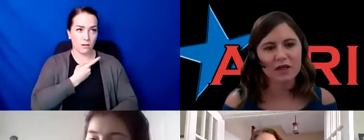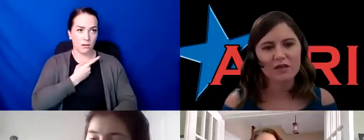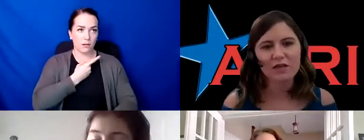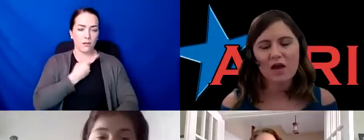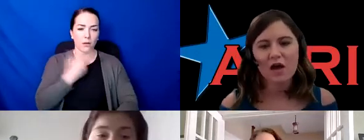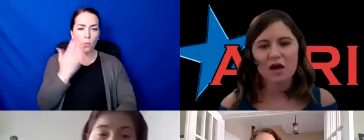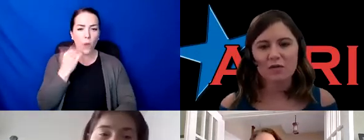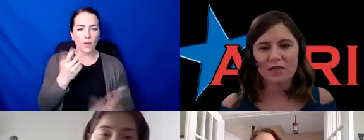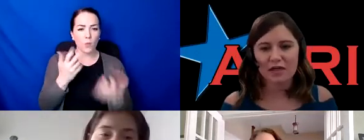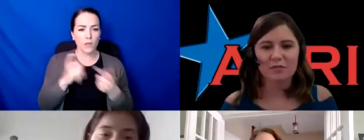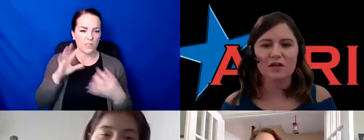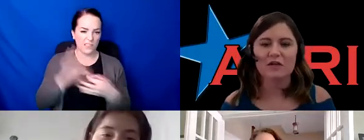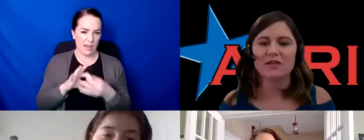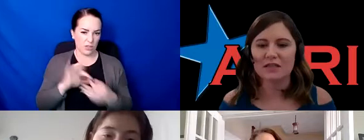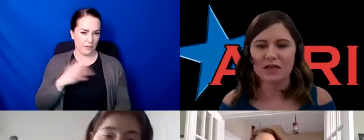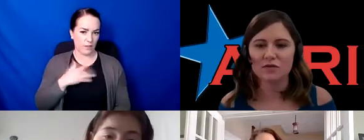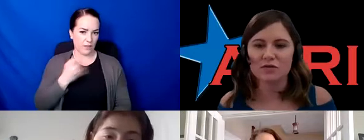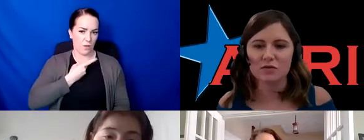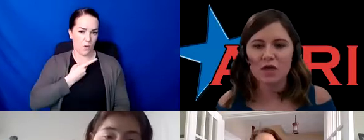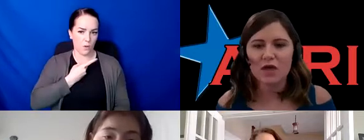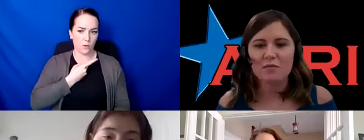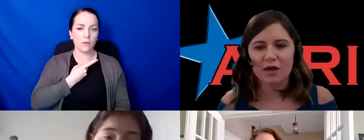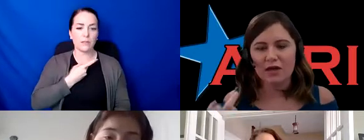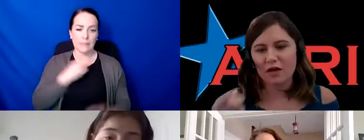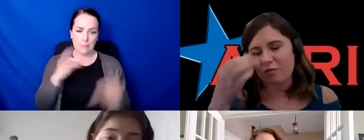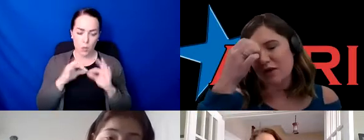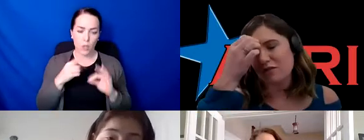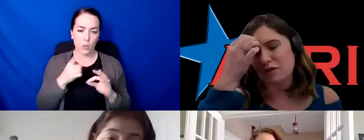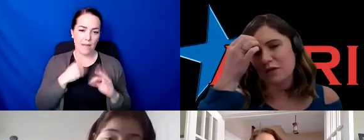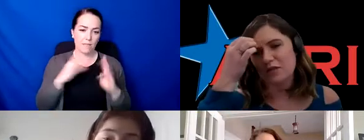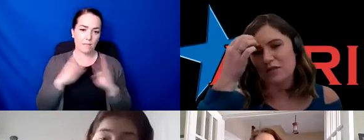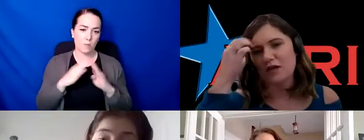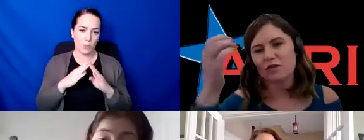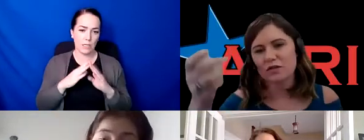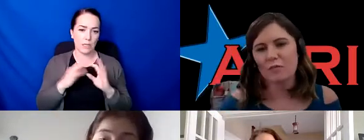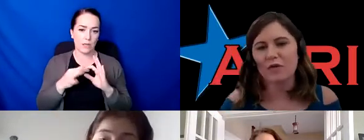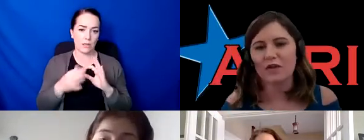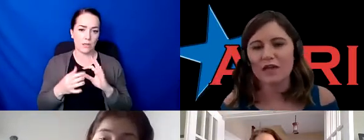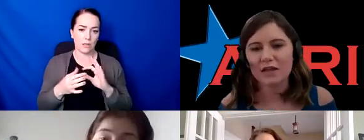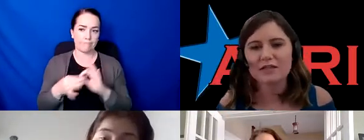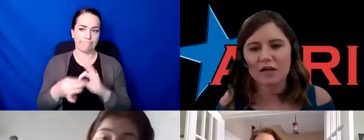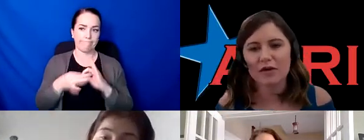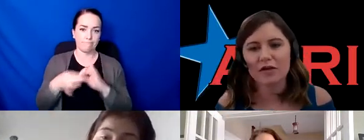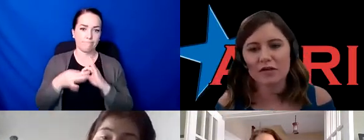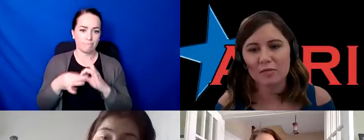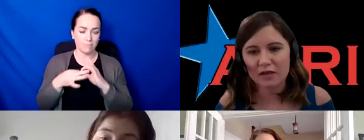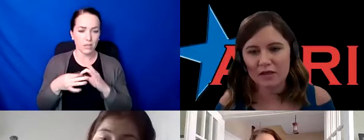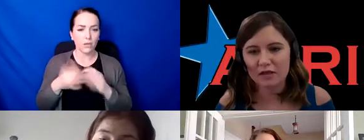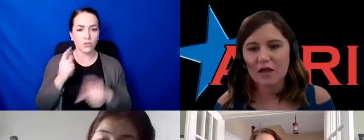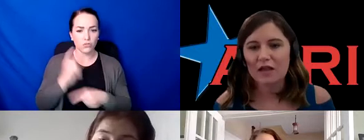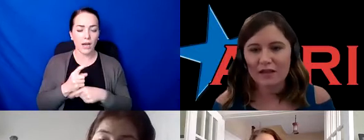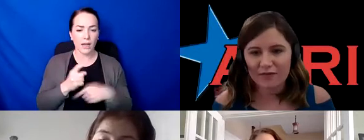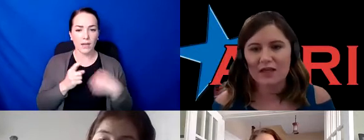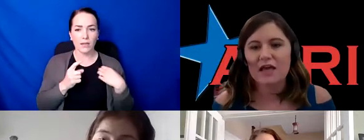else with? So that community piece, and that goes to Mary had responded to Heather's comment with, I like to talk about